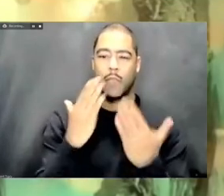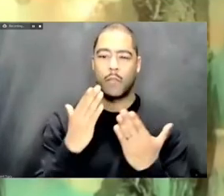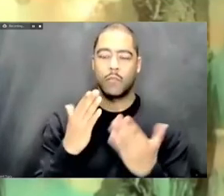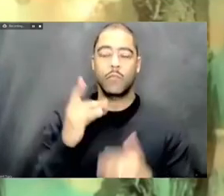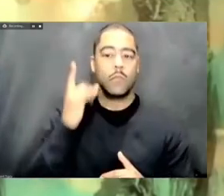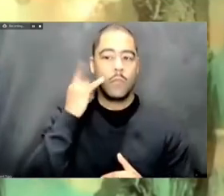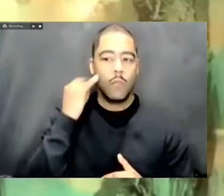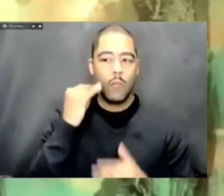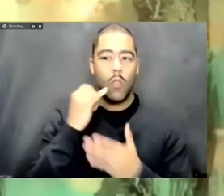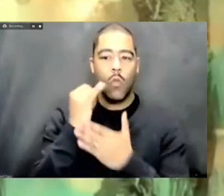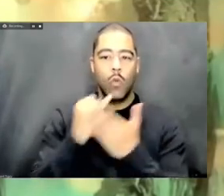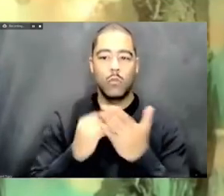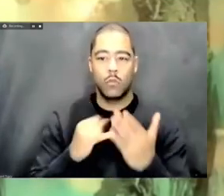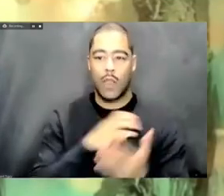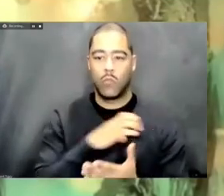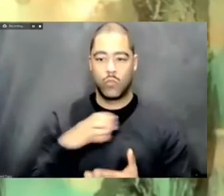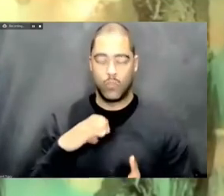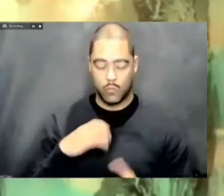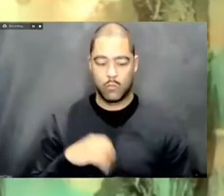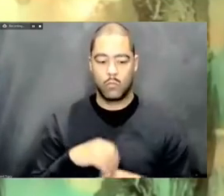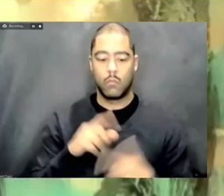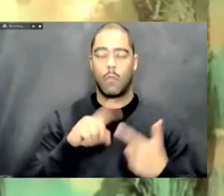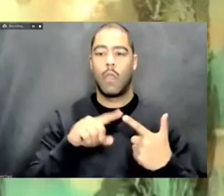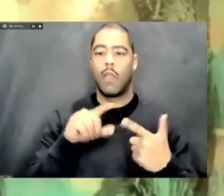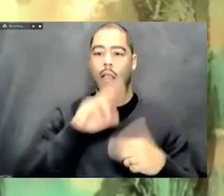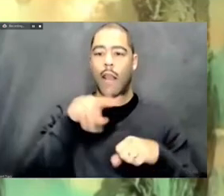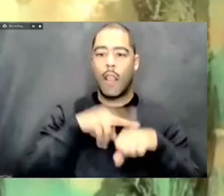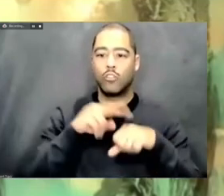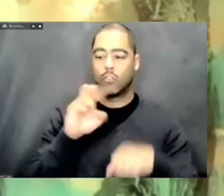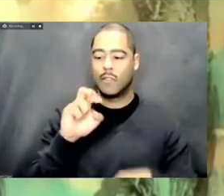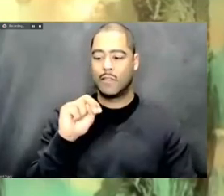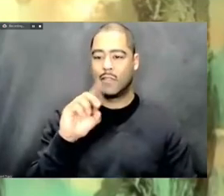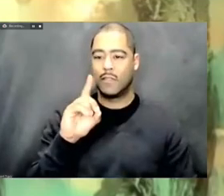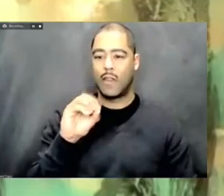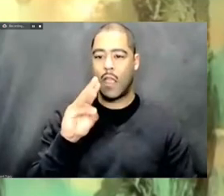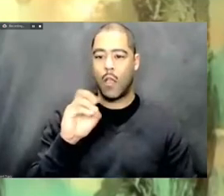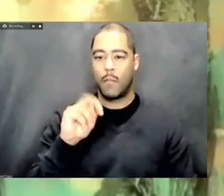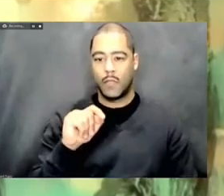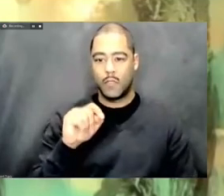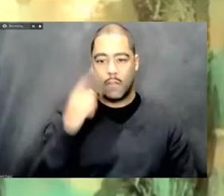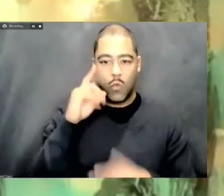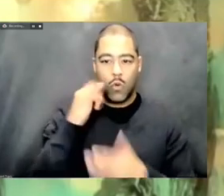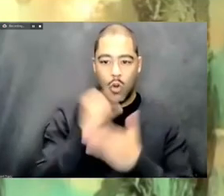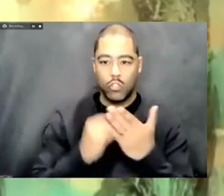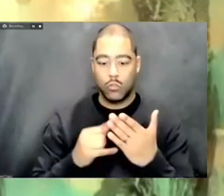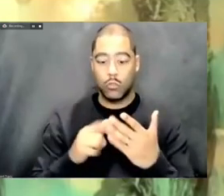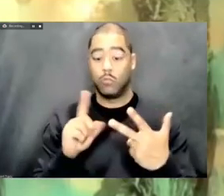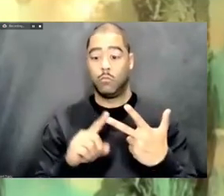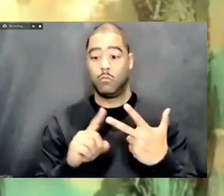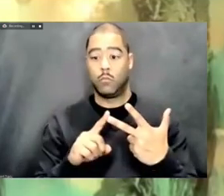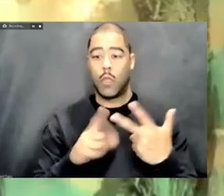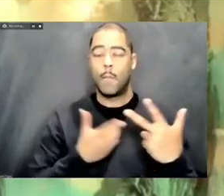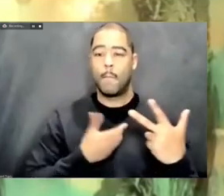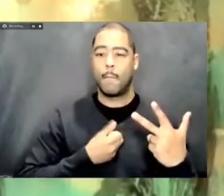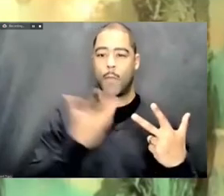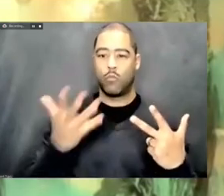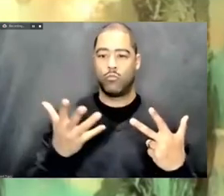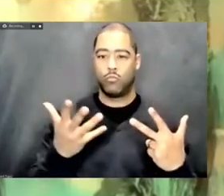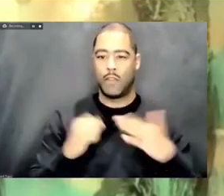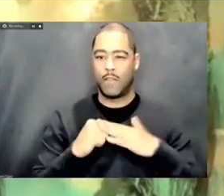Council, the National Endowment for the Arts, and the Poetry Foundation for making this event